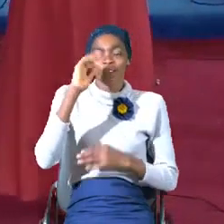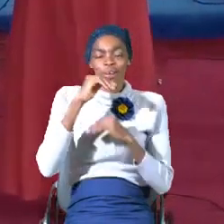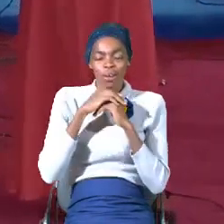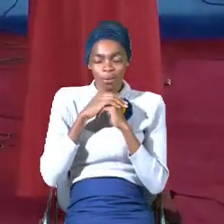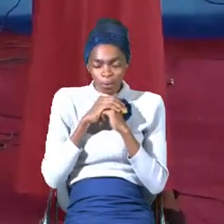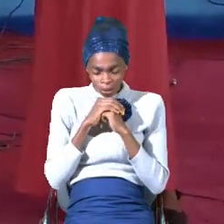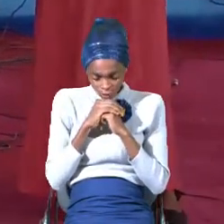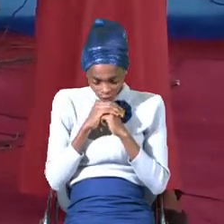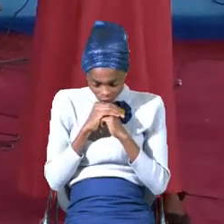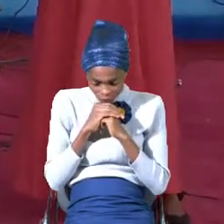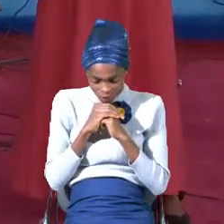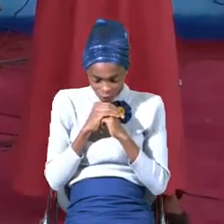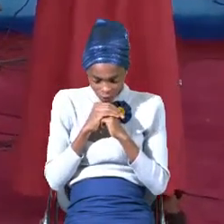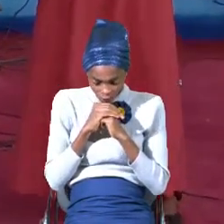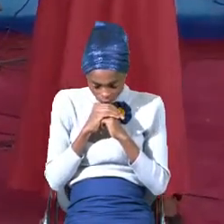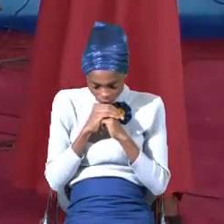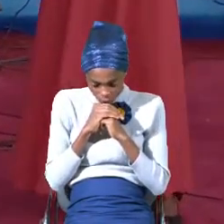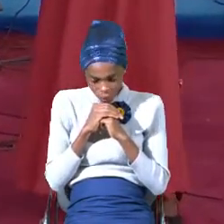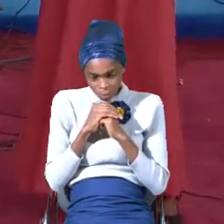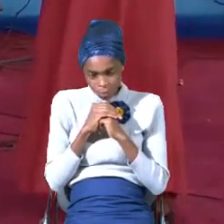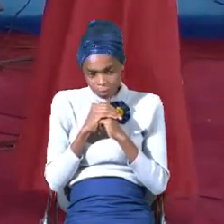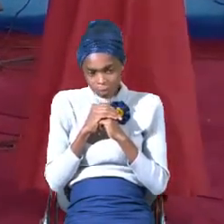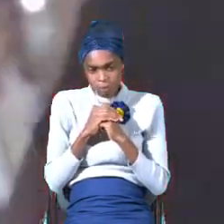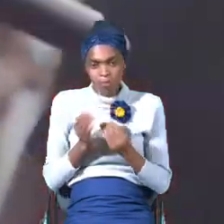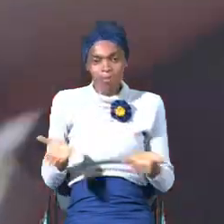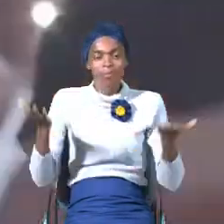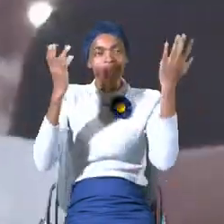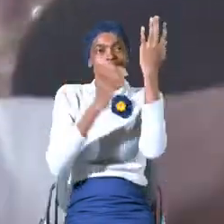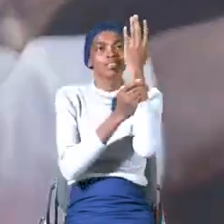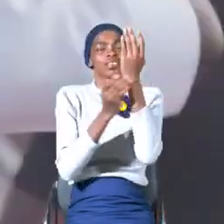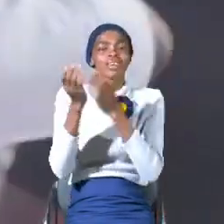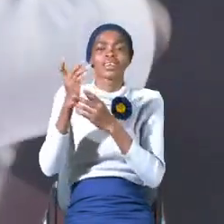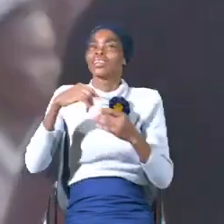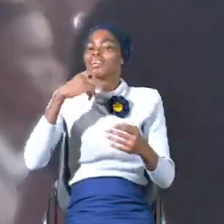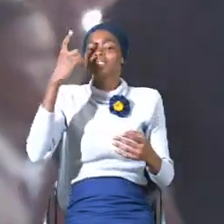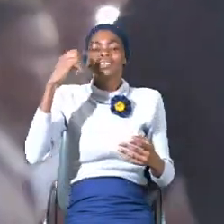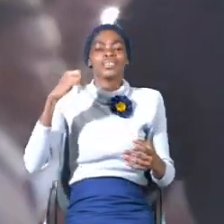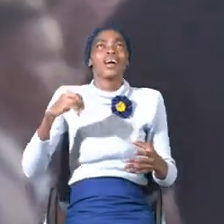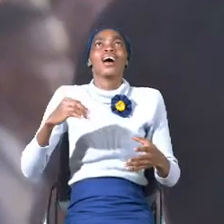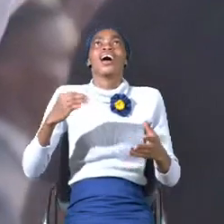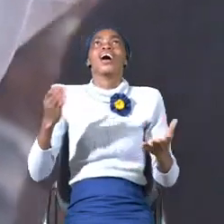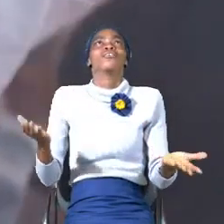Musicians prophesy. Would you lift your hands and tell him, Lord,